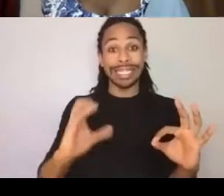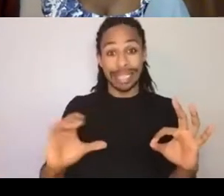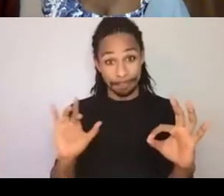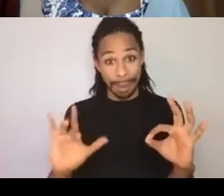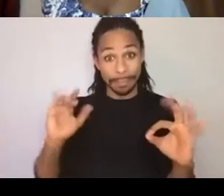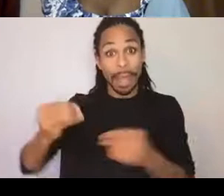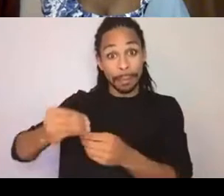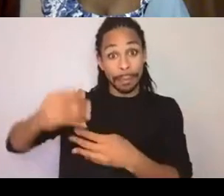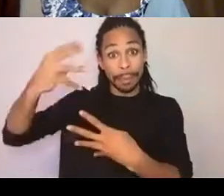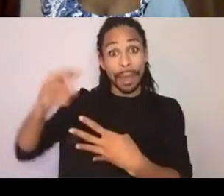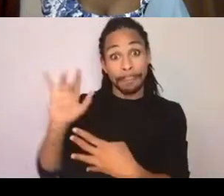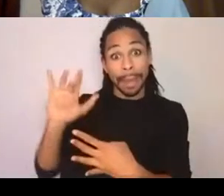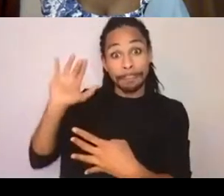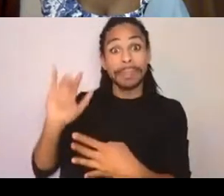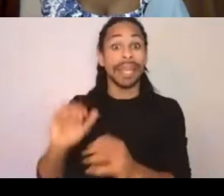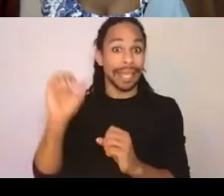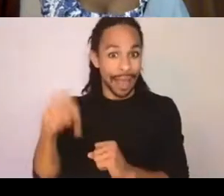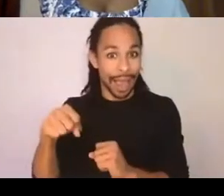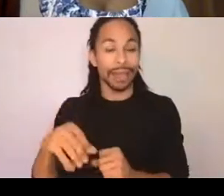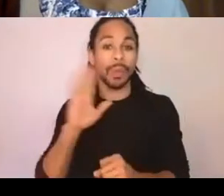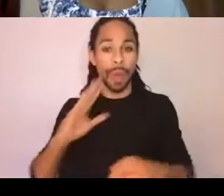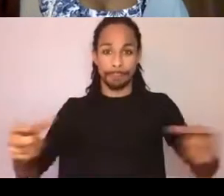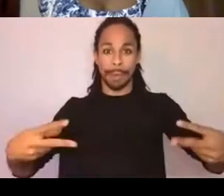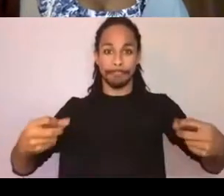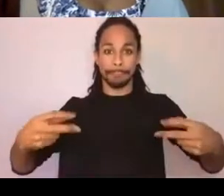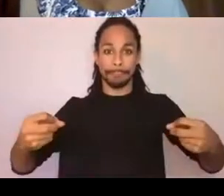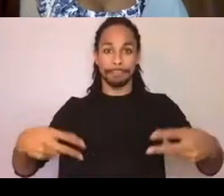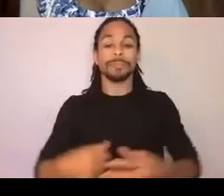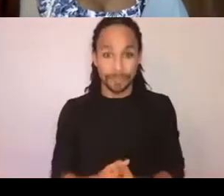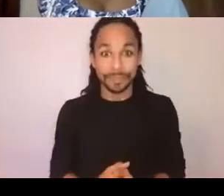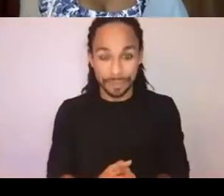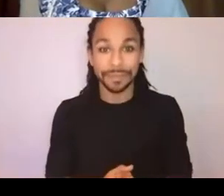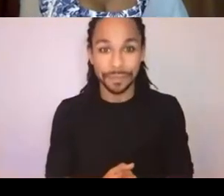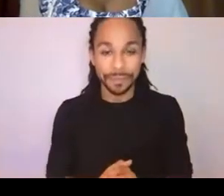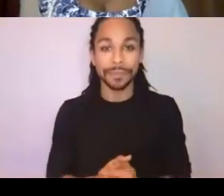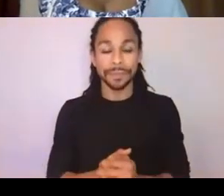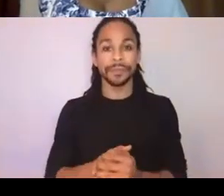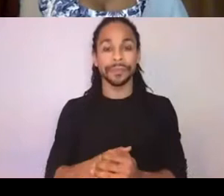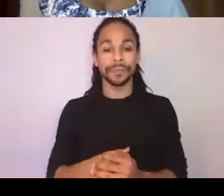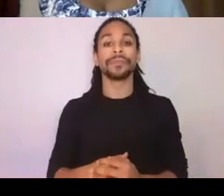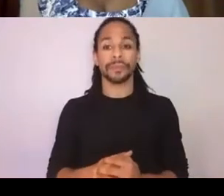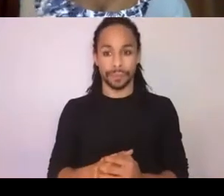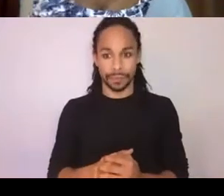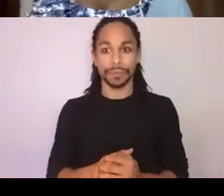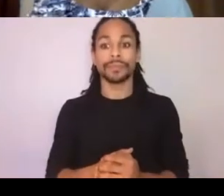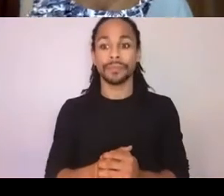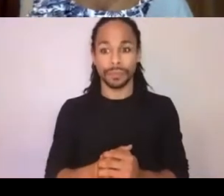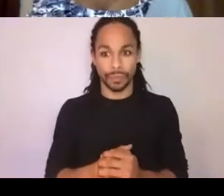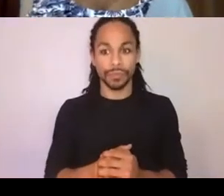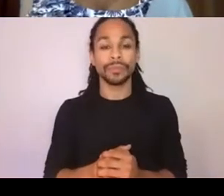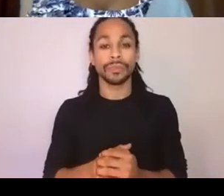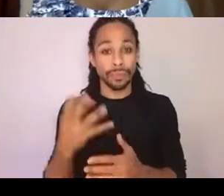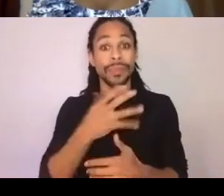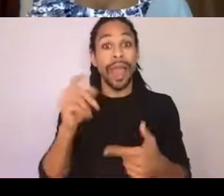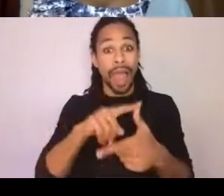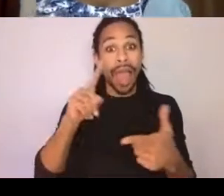Typically, this will be visible at the bottom of your Zoom pane. Viewers can then click on subtitles next to the CC button to show captioning and then choose show